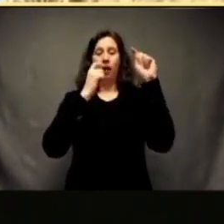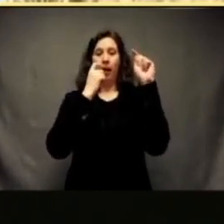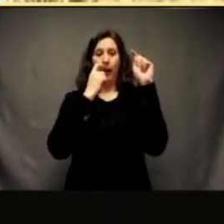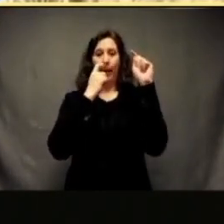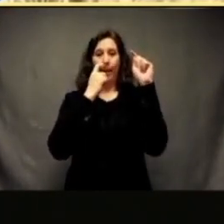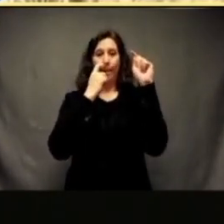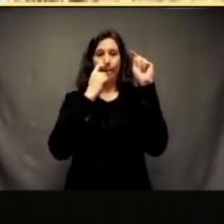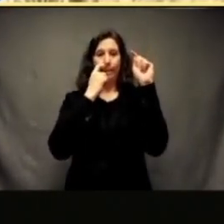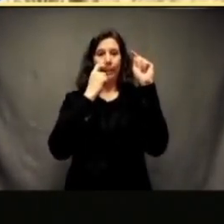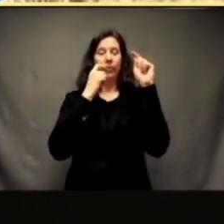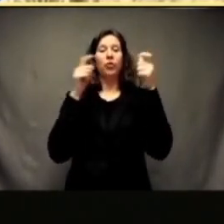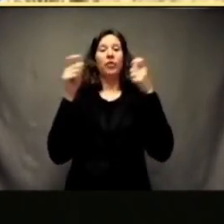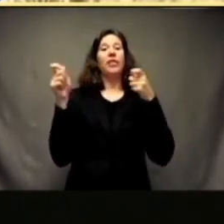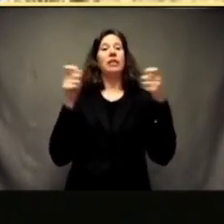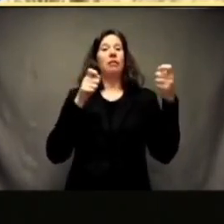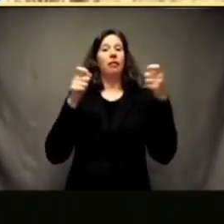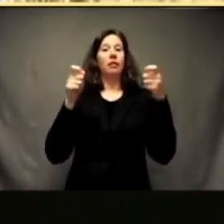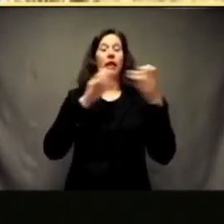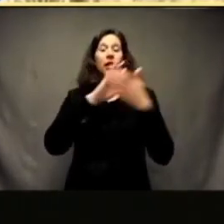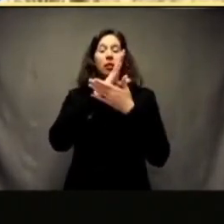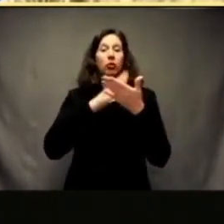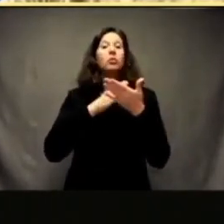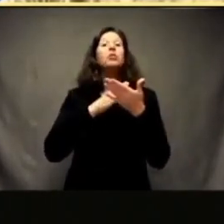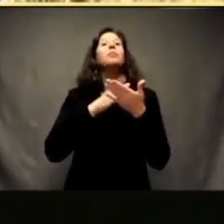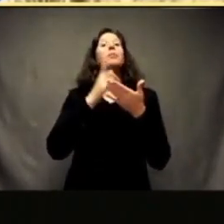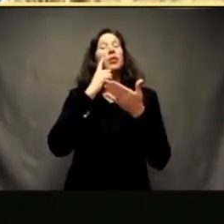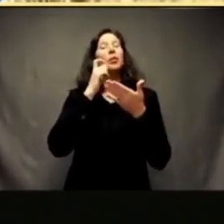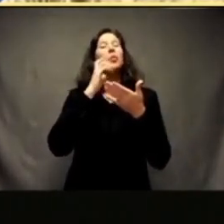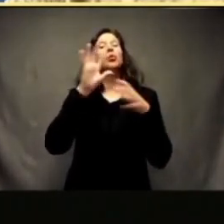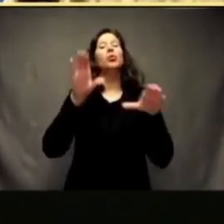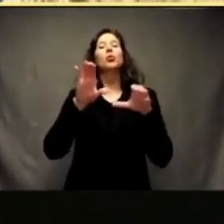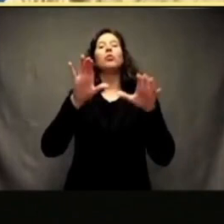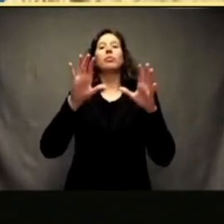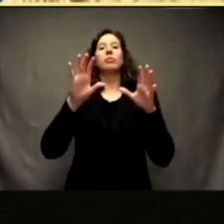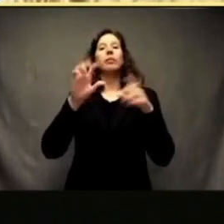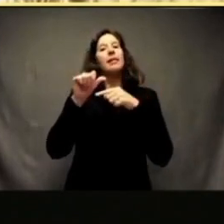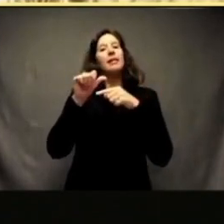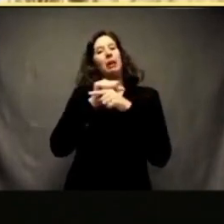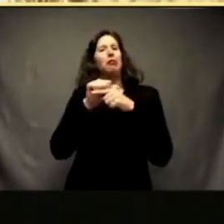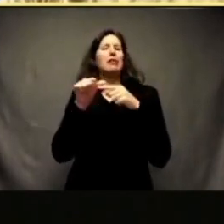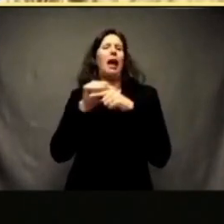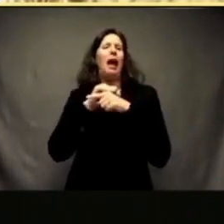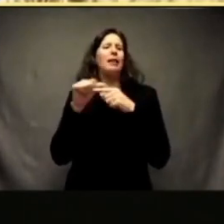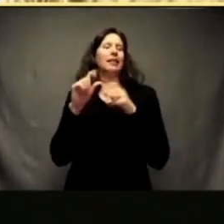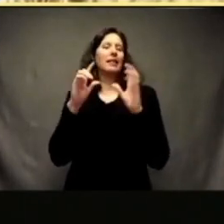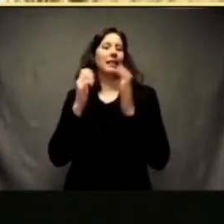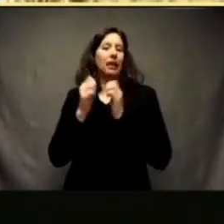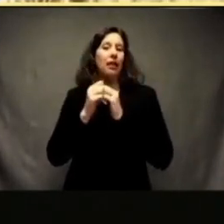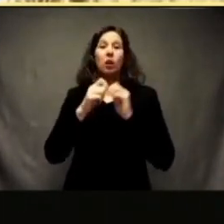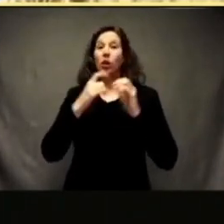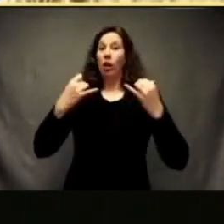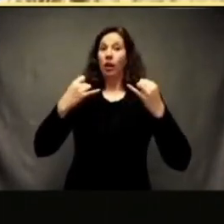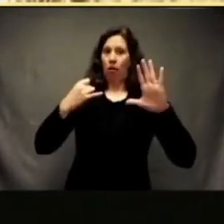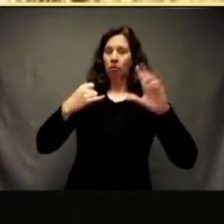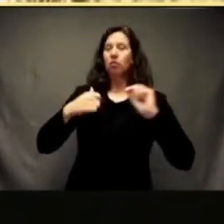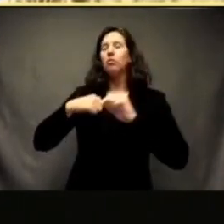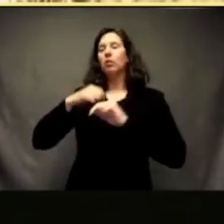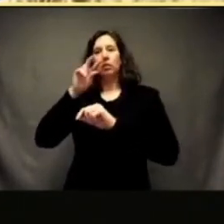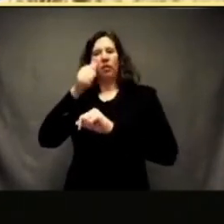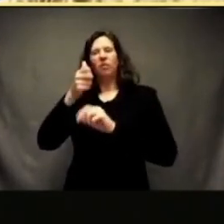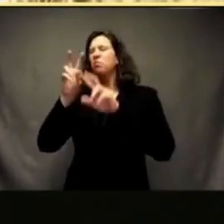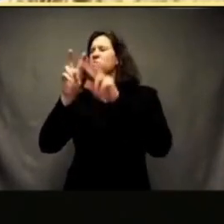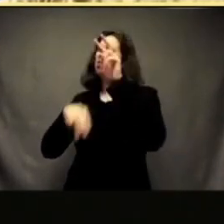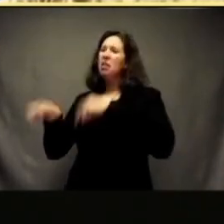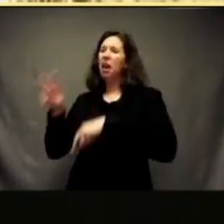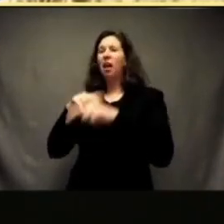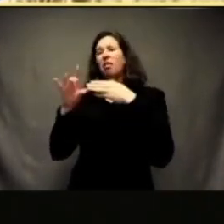the facilitating section because we're going to do an exercise together. You don't have to go there right now, but I'll show you where that page is just so you